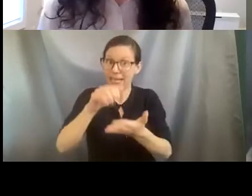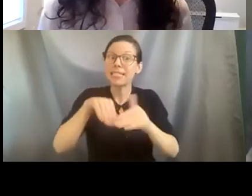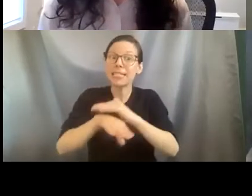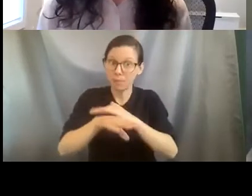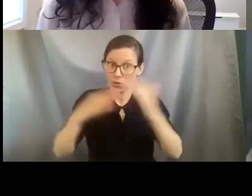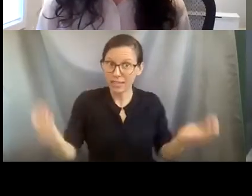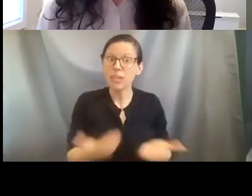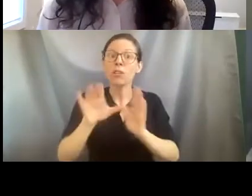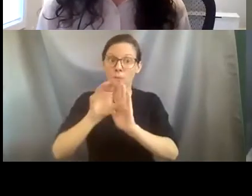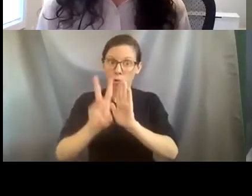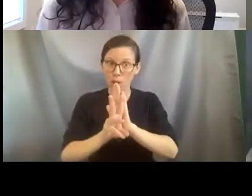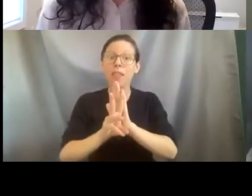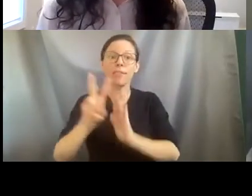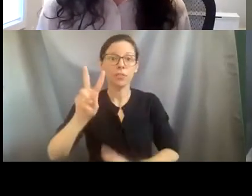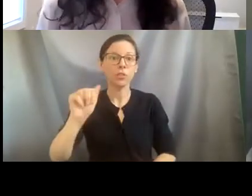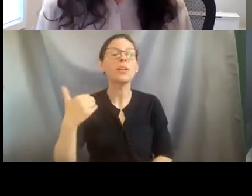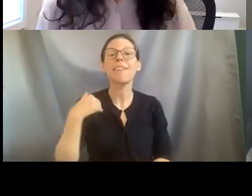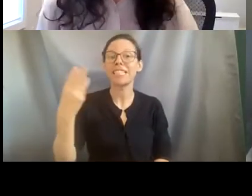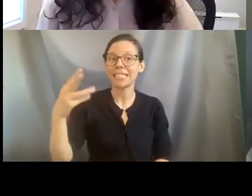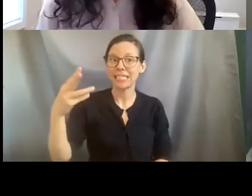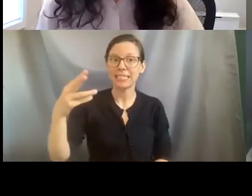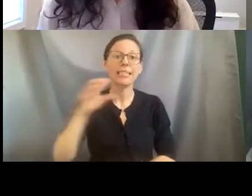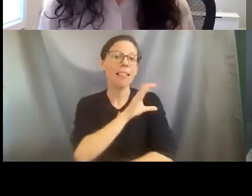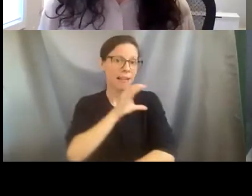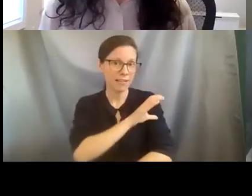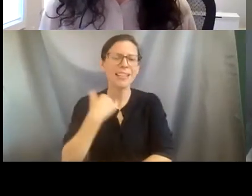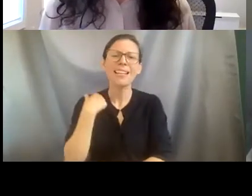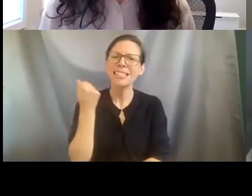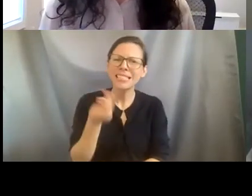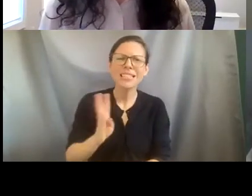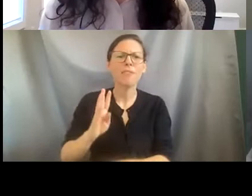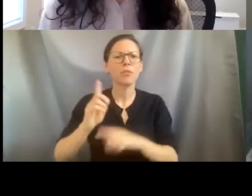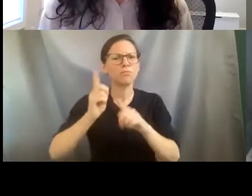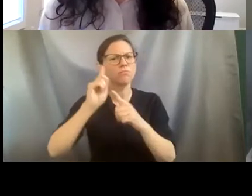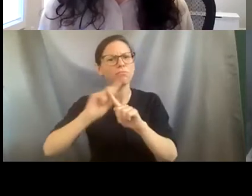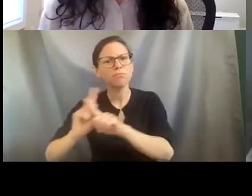have 16 abortion clinics and several options for medication